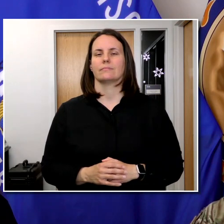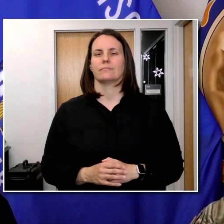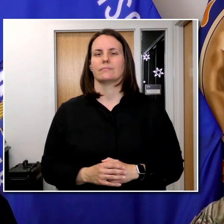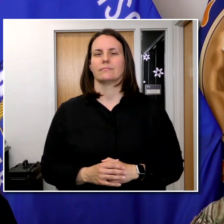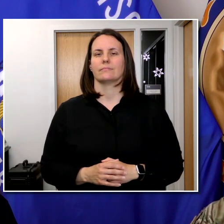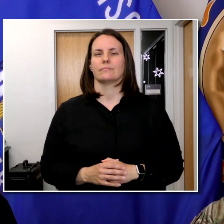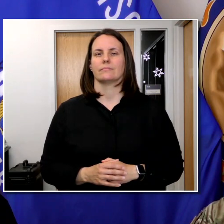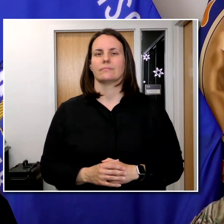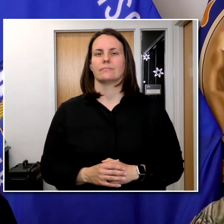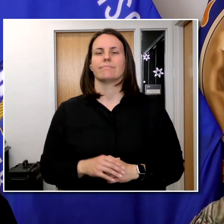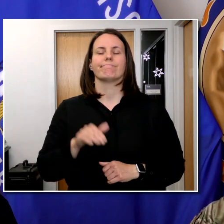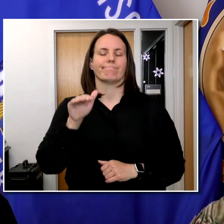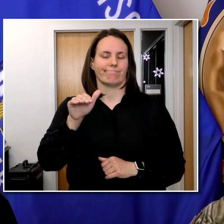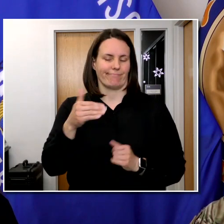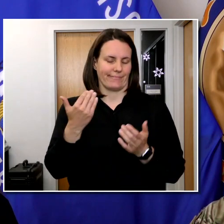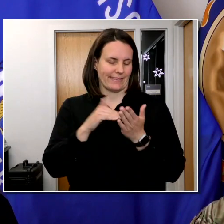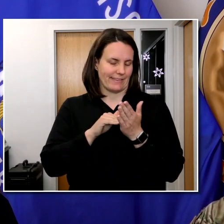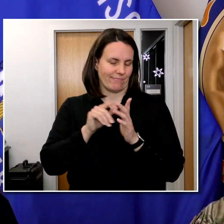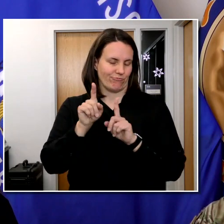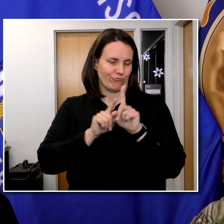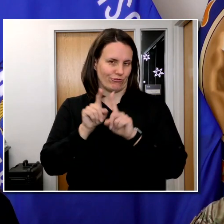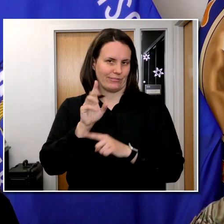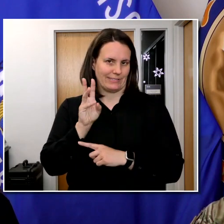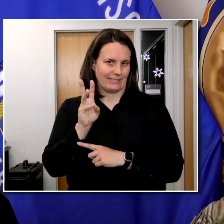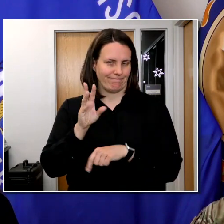As a reminder, *6 to unmute your line.